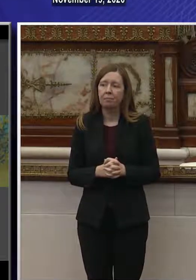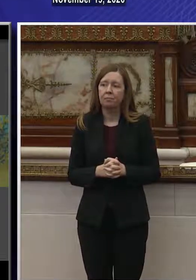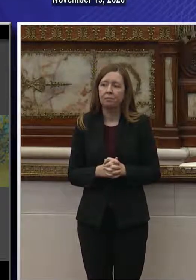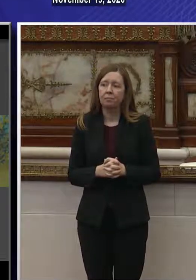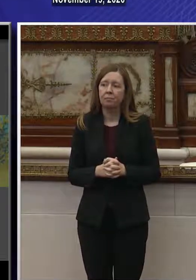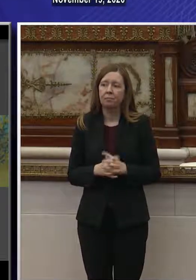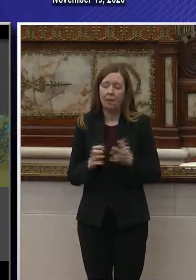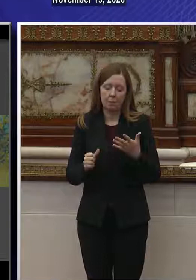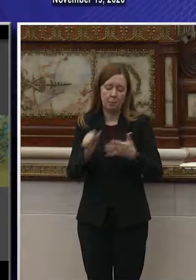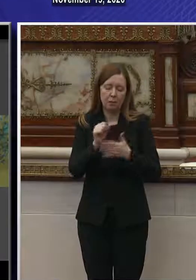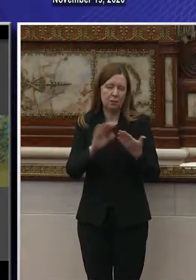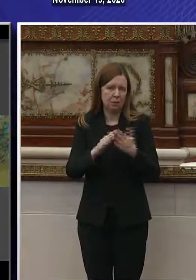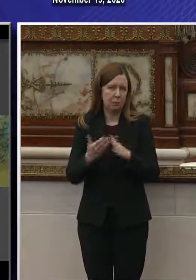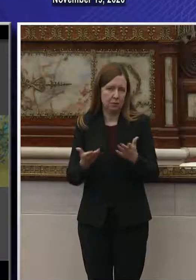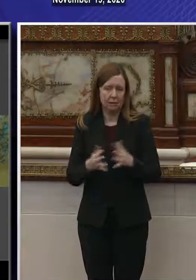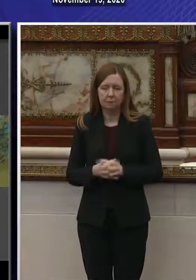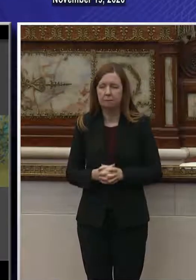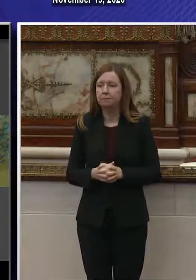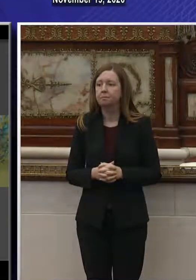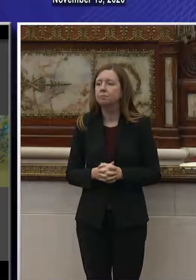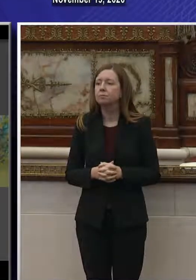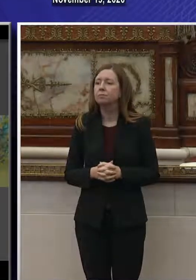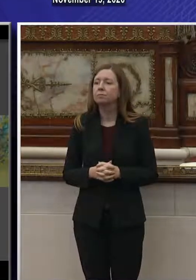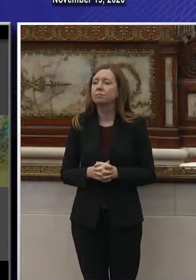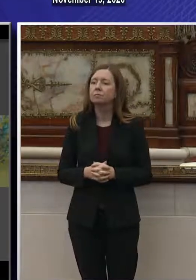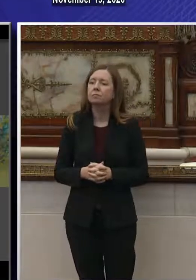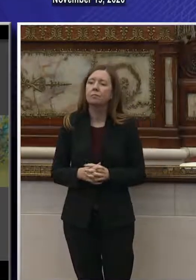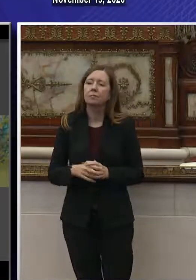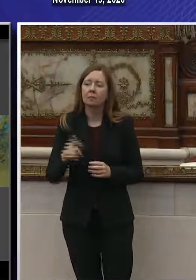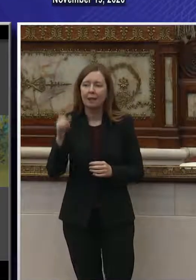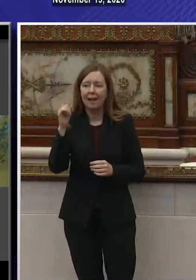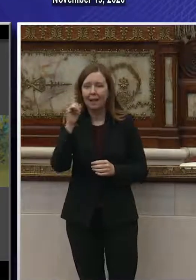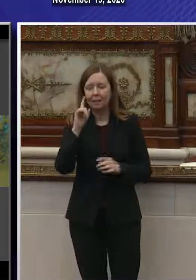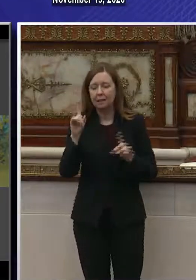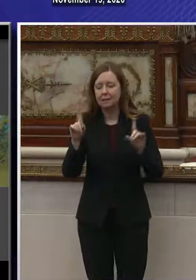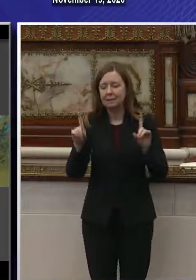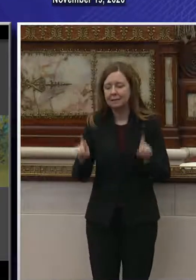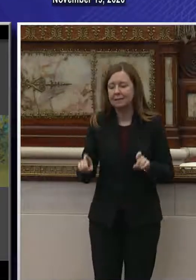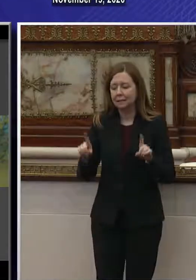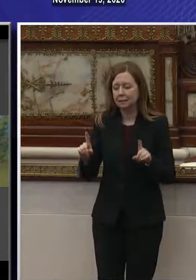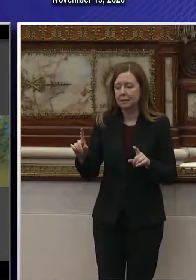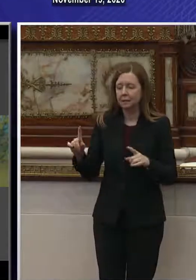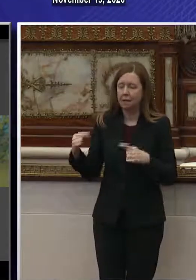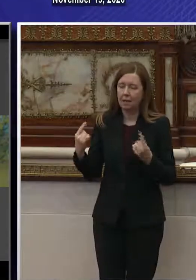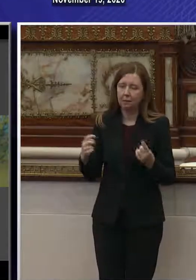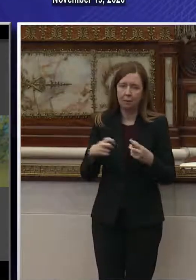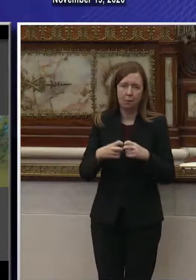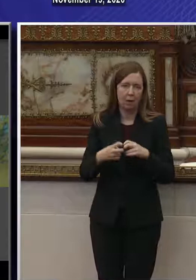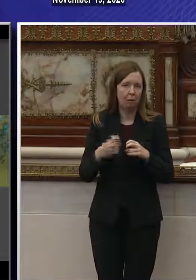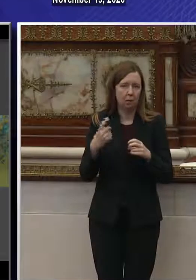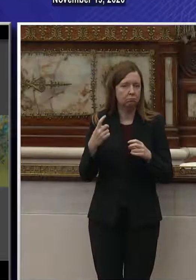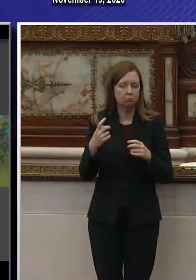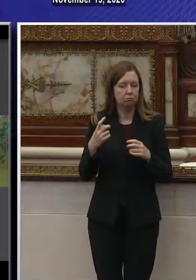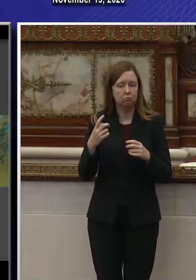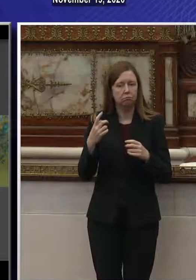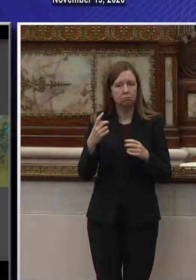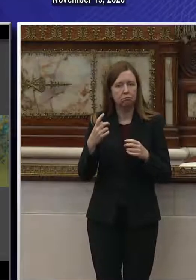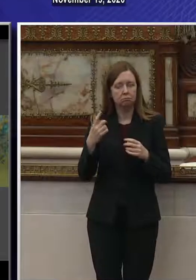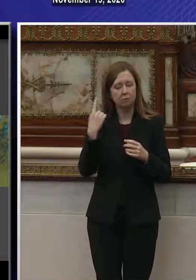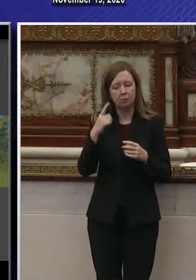prioritizing of communities. I think testing has been a shortfall for Pennsylvania